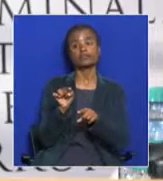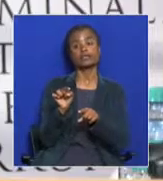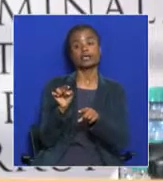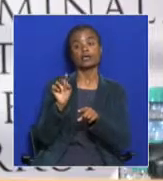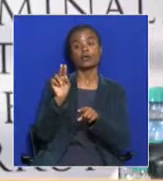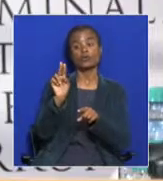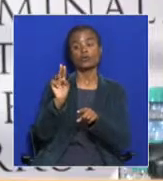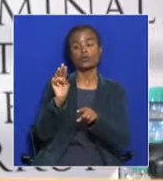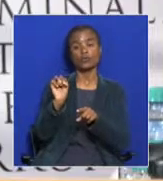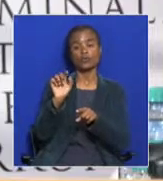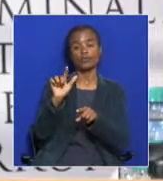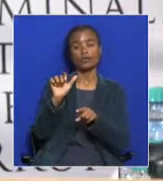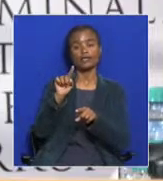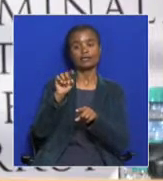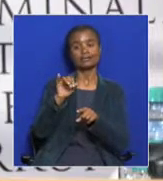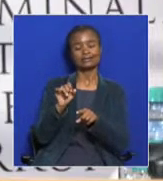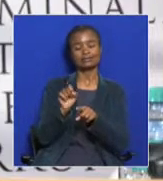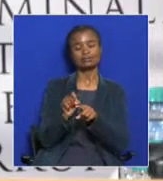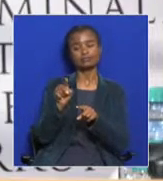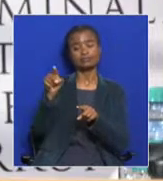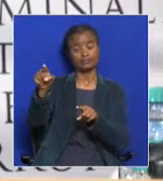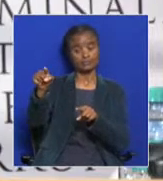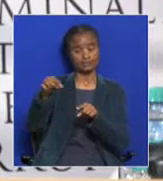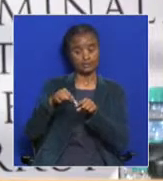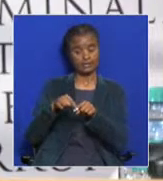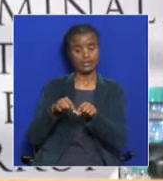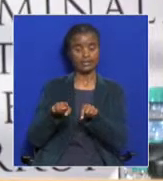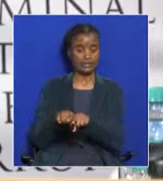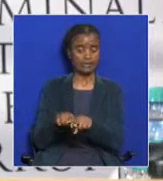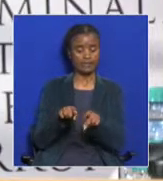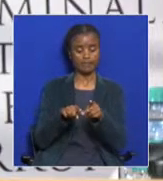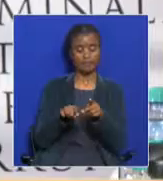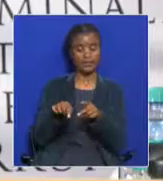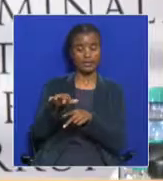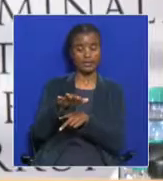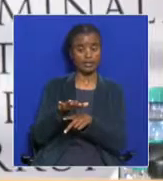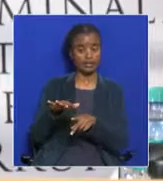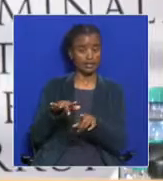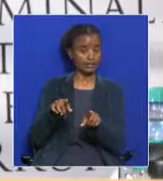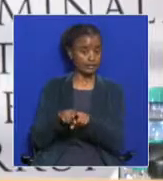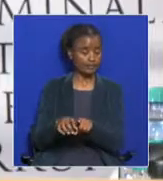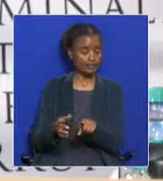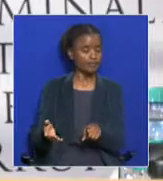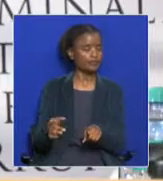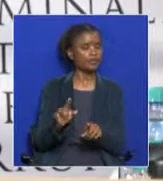area stays the same. Are you able to explain why it is